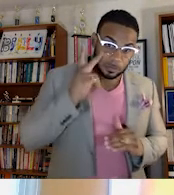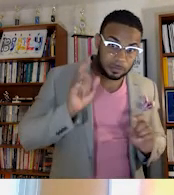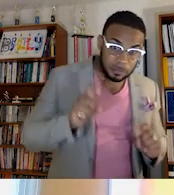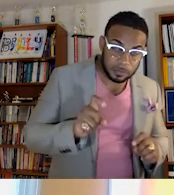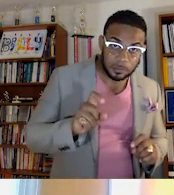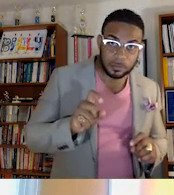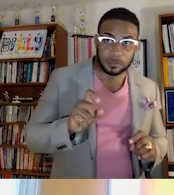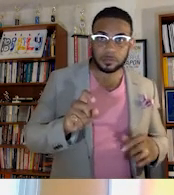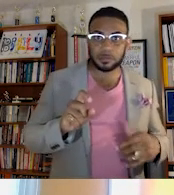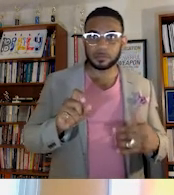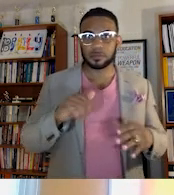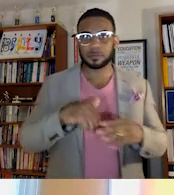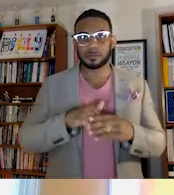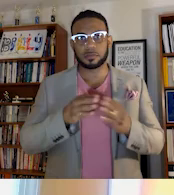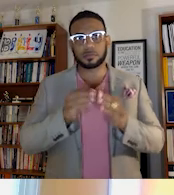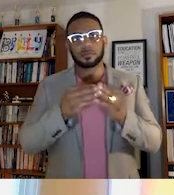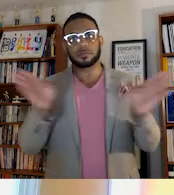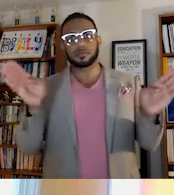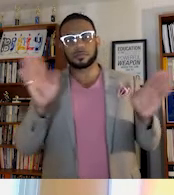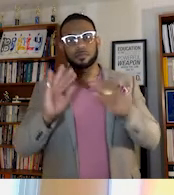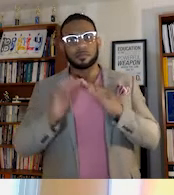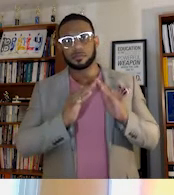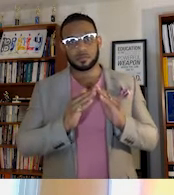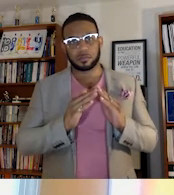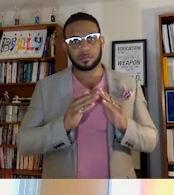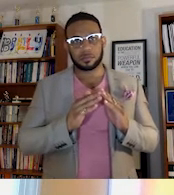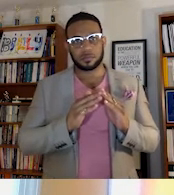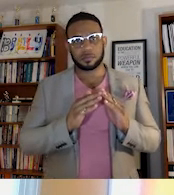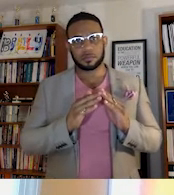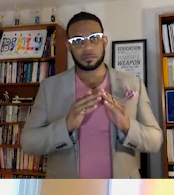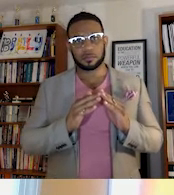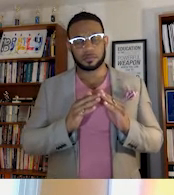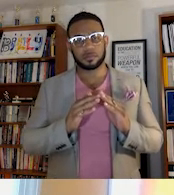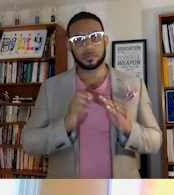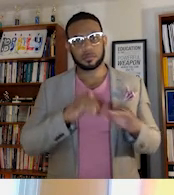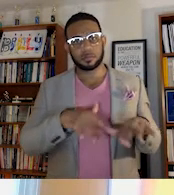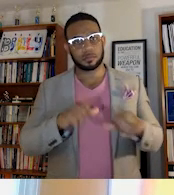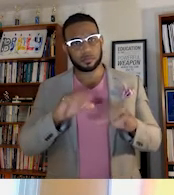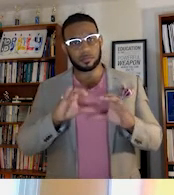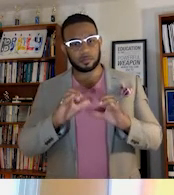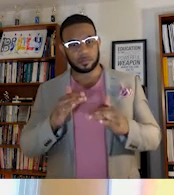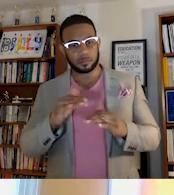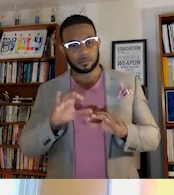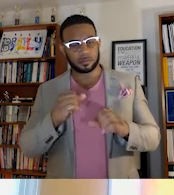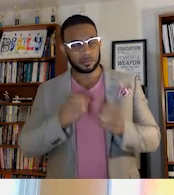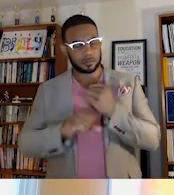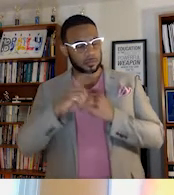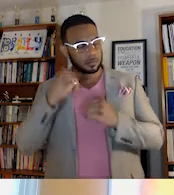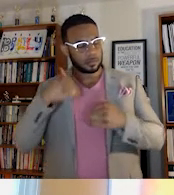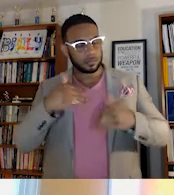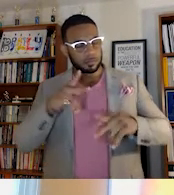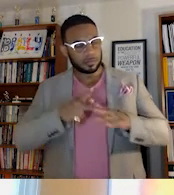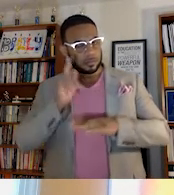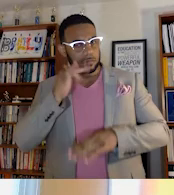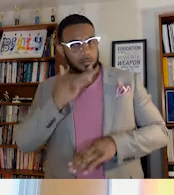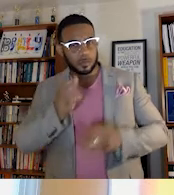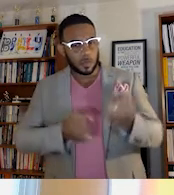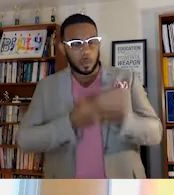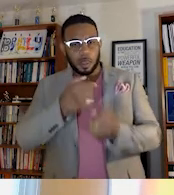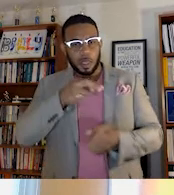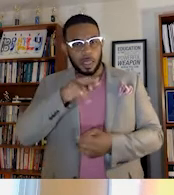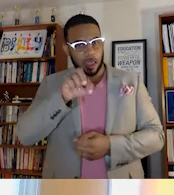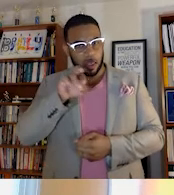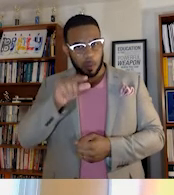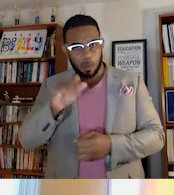need in the broader community. Our Adopt a Classroom campaign for the Young Professionals of Color supports the Harrisburg